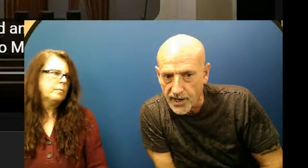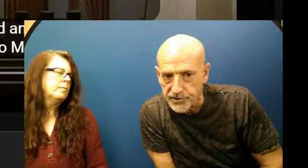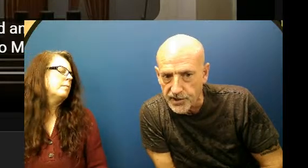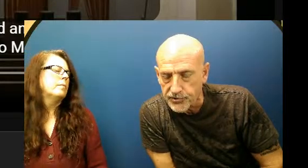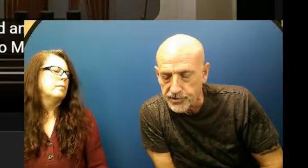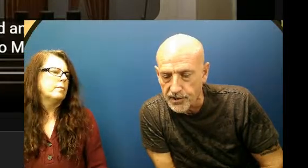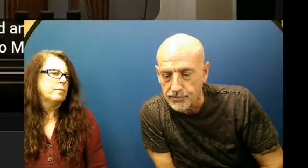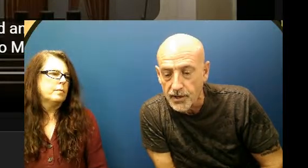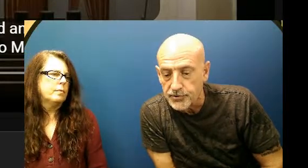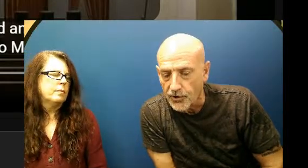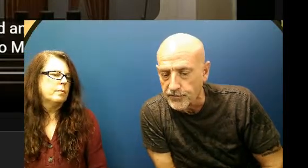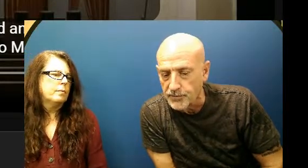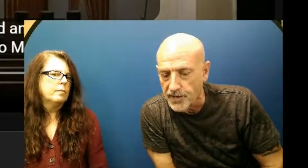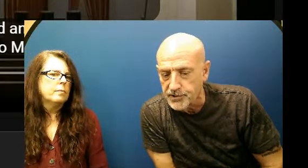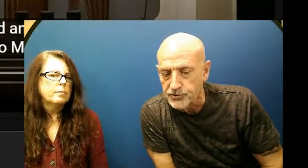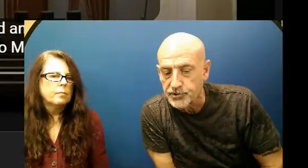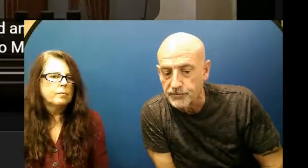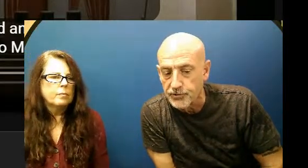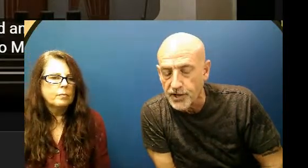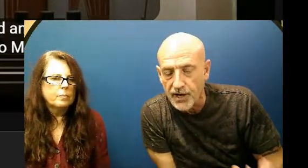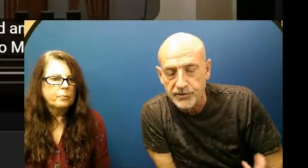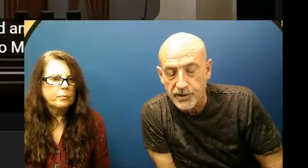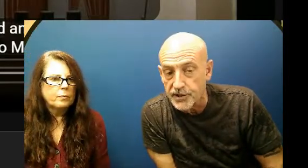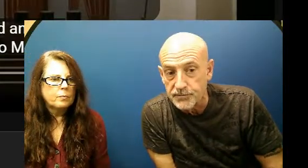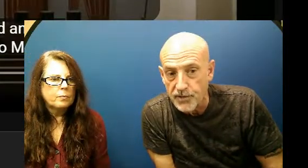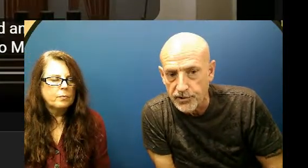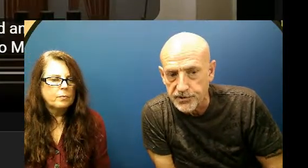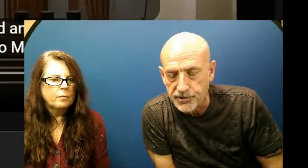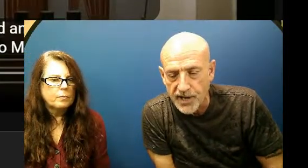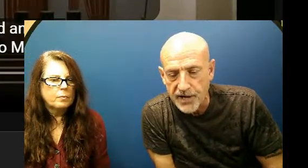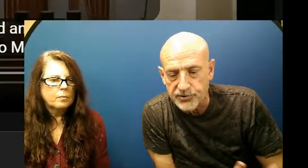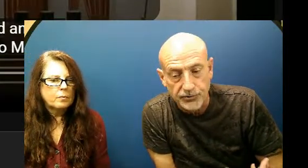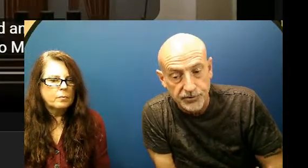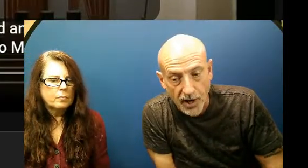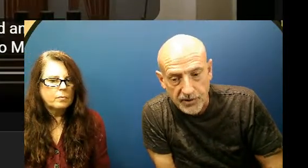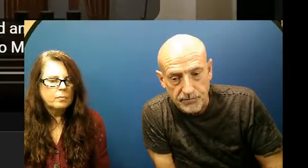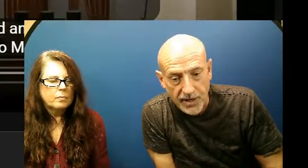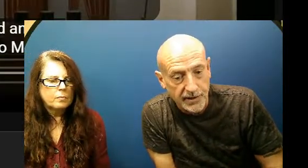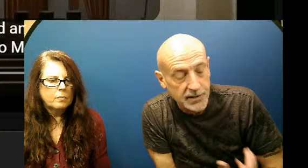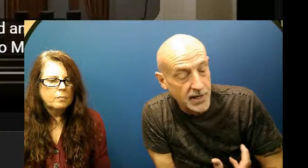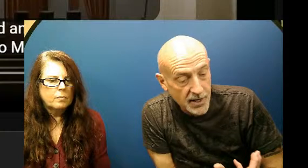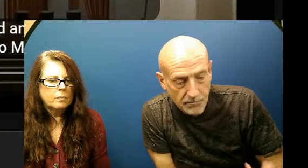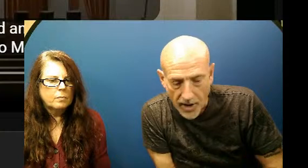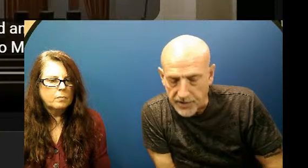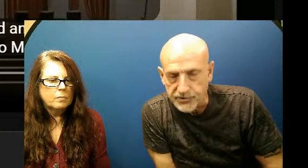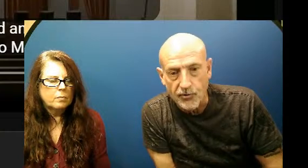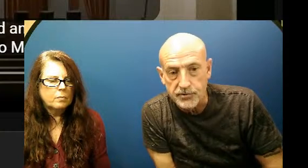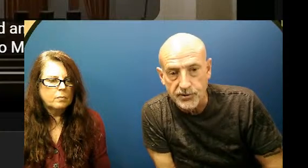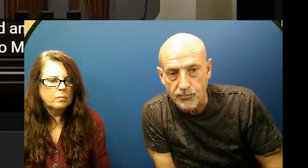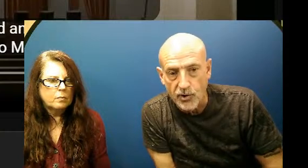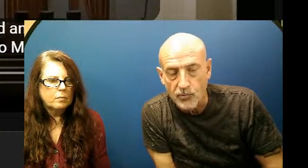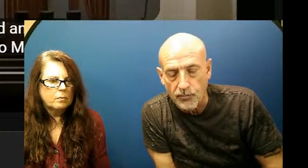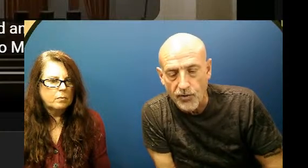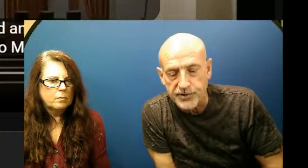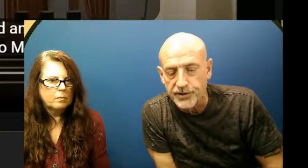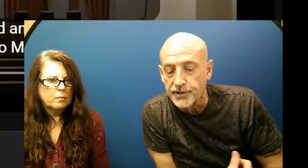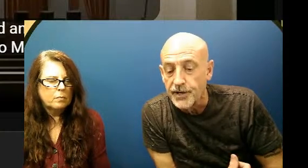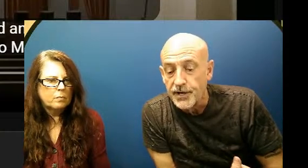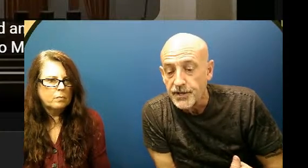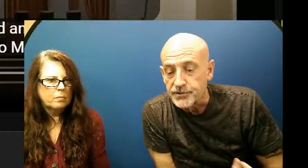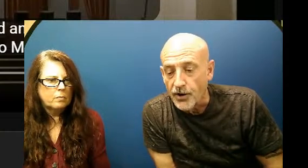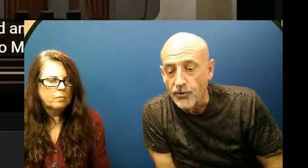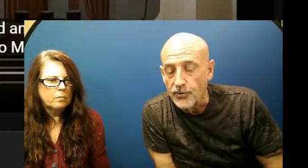the state's interest in serving the best interest of your child is merely substantial, not compelling by Supreme Court